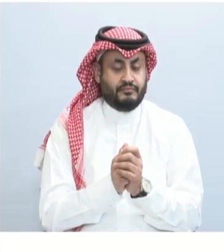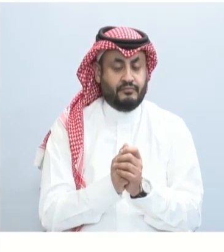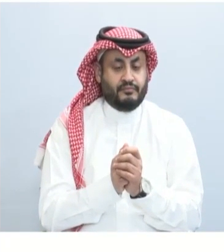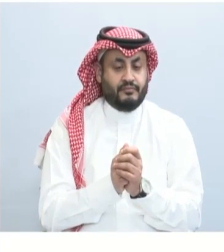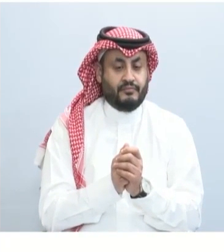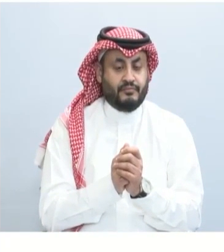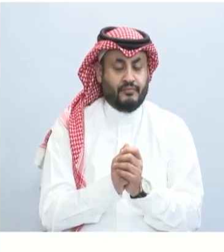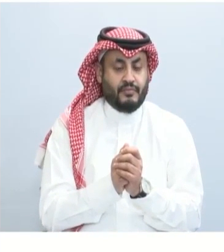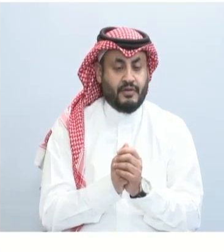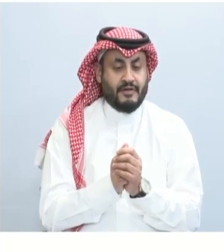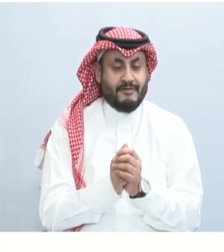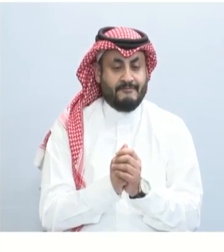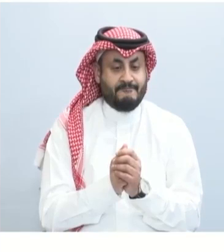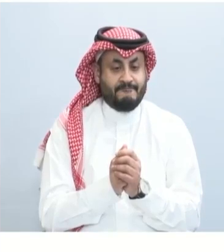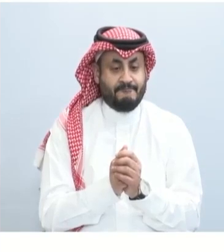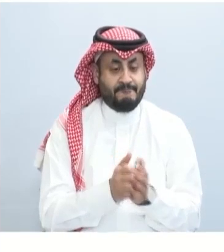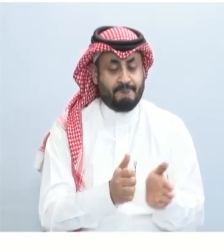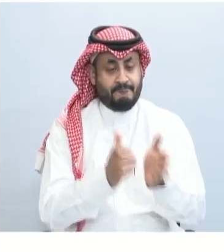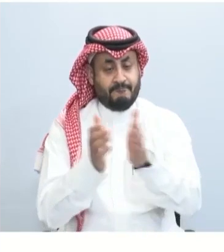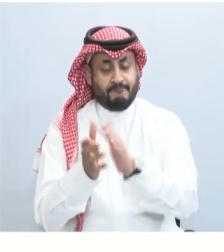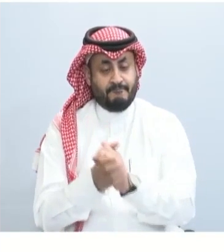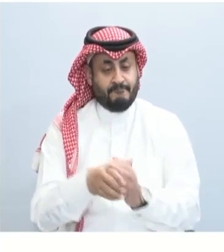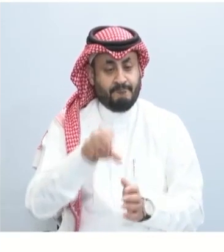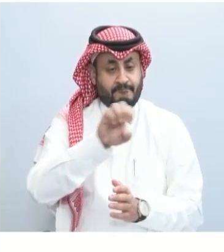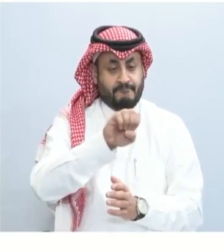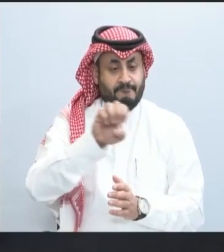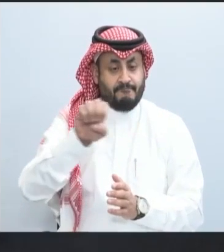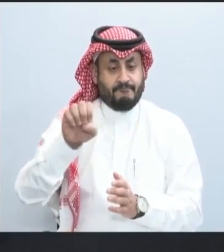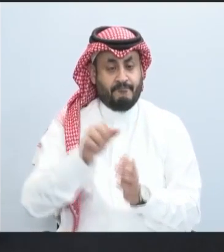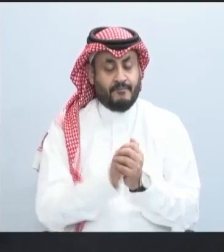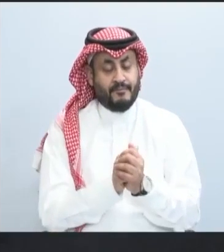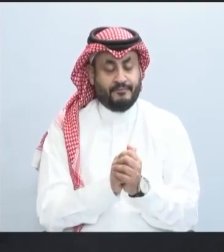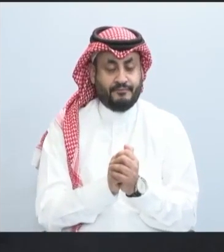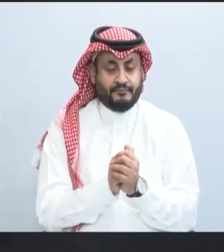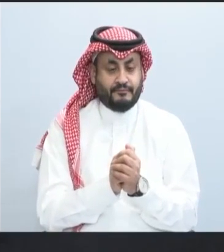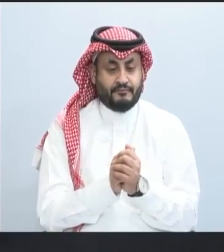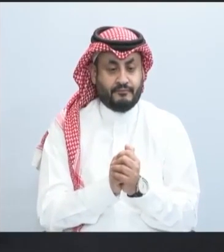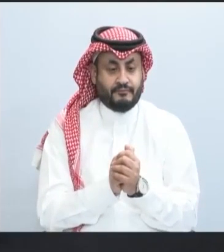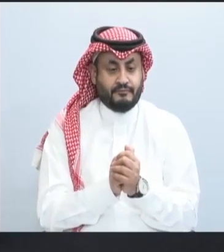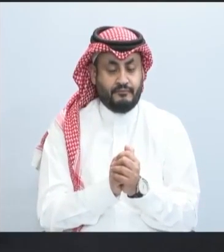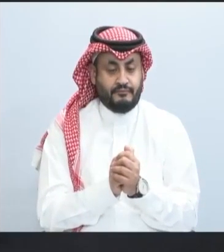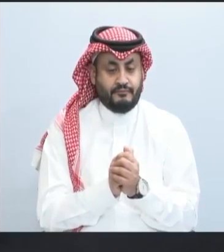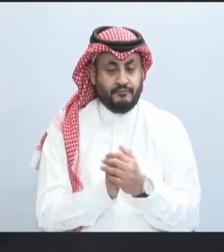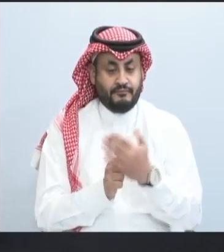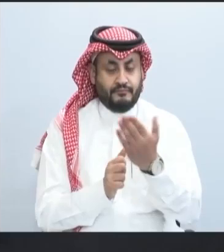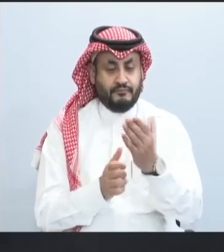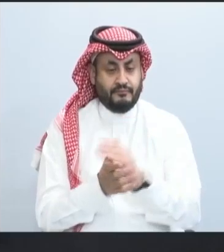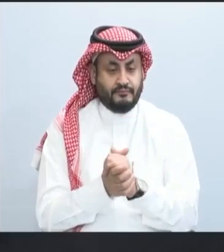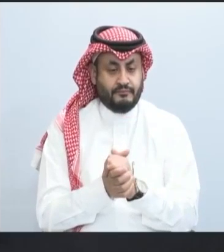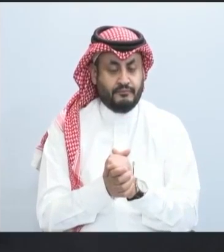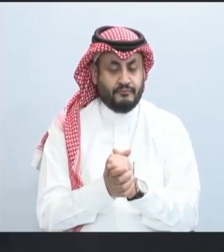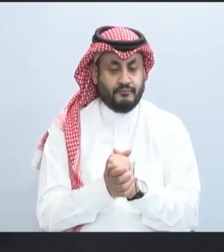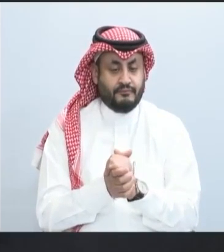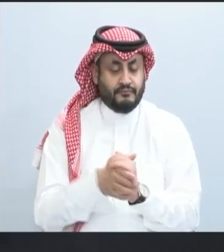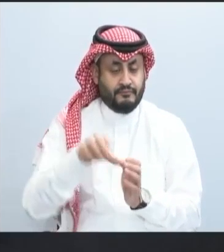EA words. Now let us move on to the last sets of words that has the